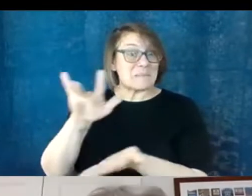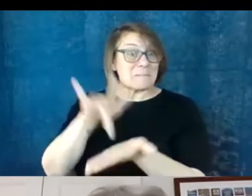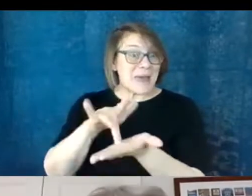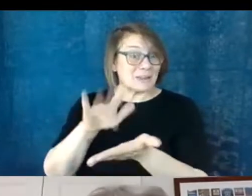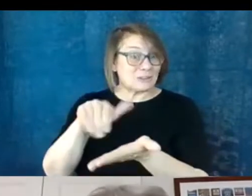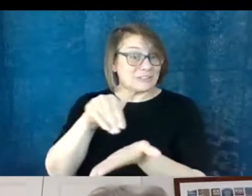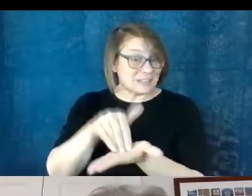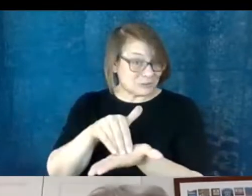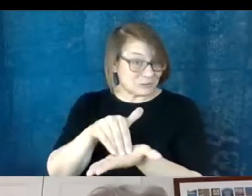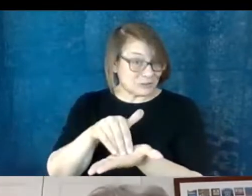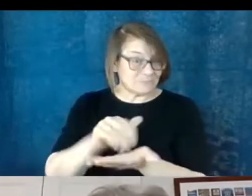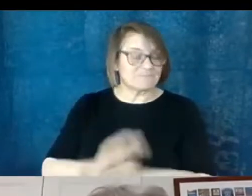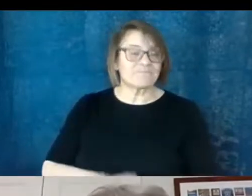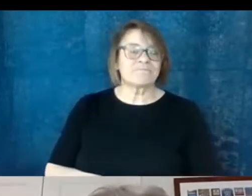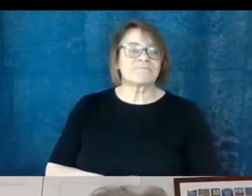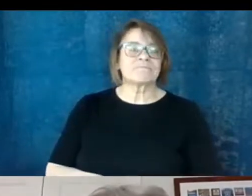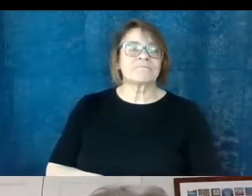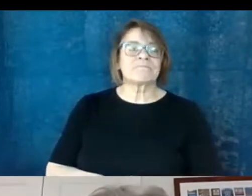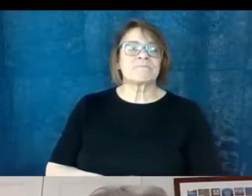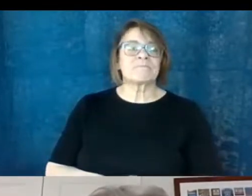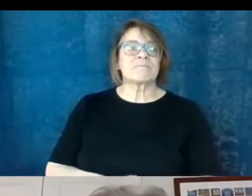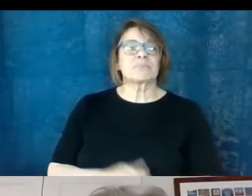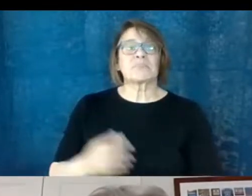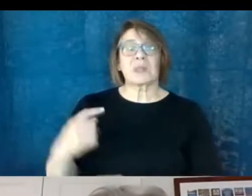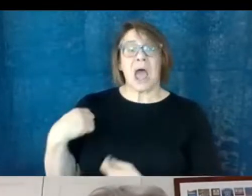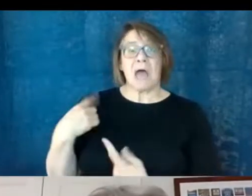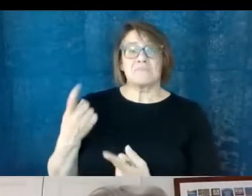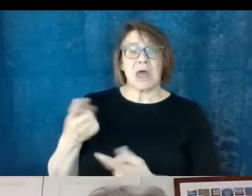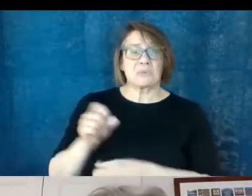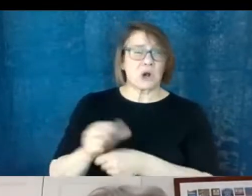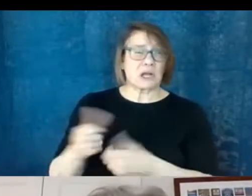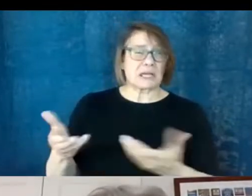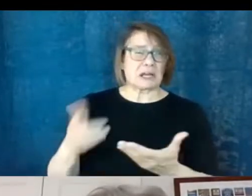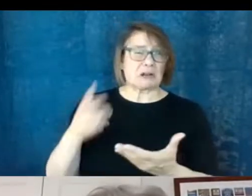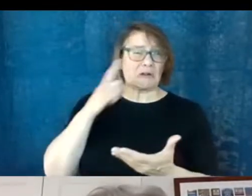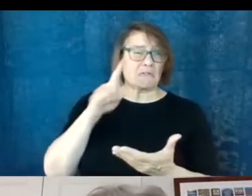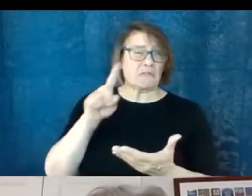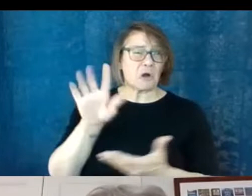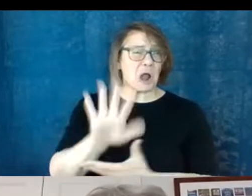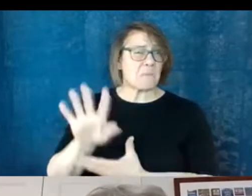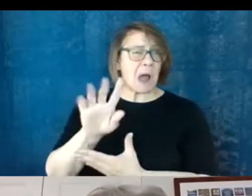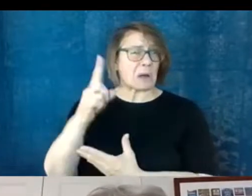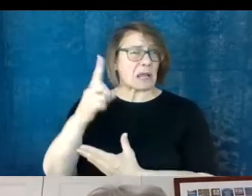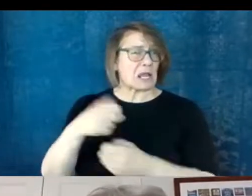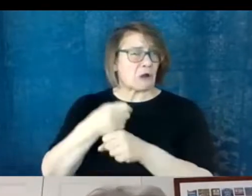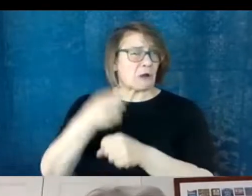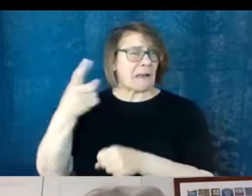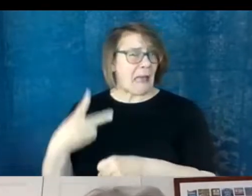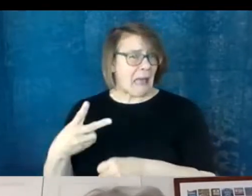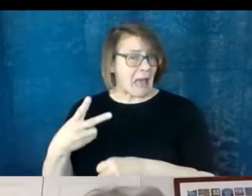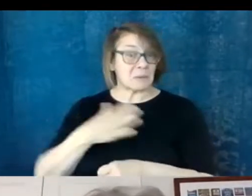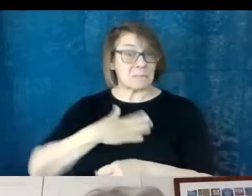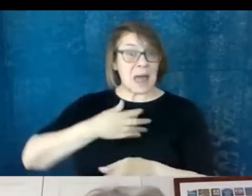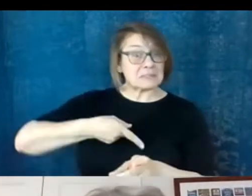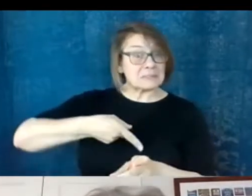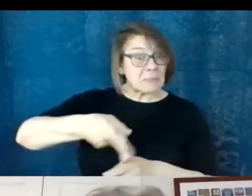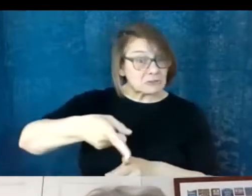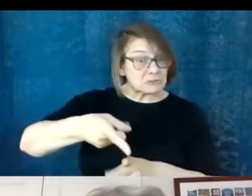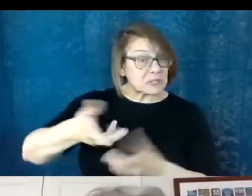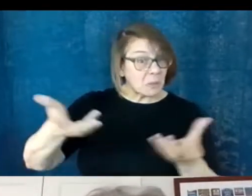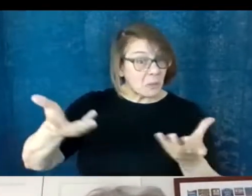Center. I have been here for about 1.5 years now. My specialties